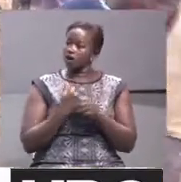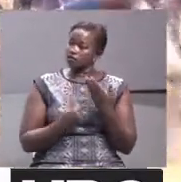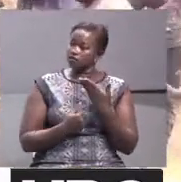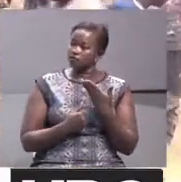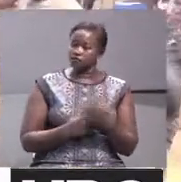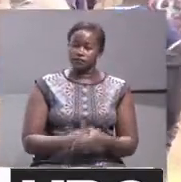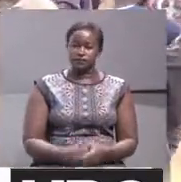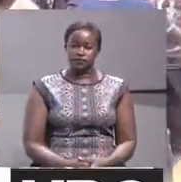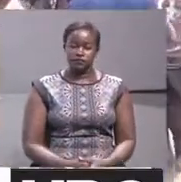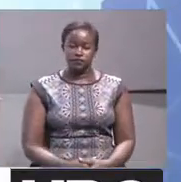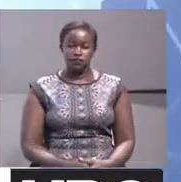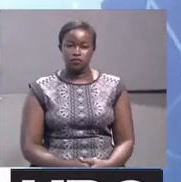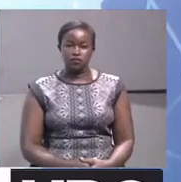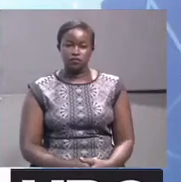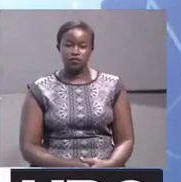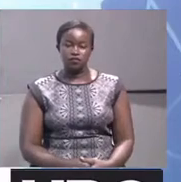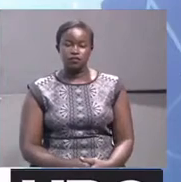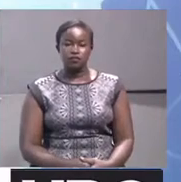UBC.